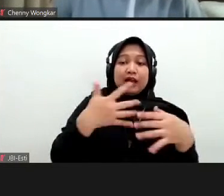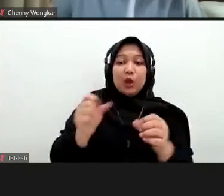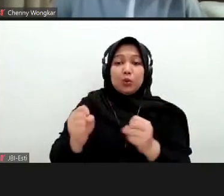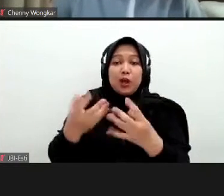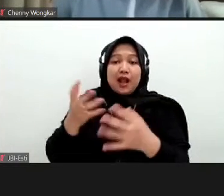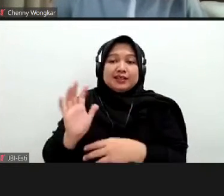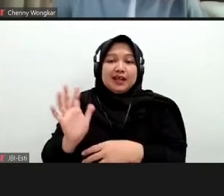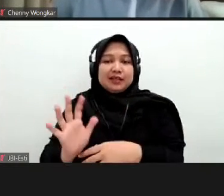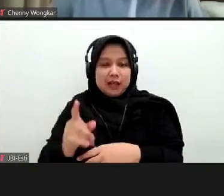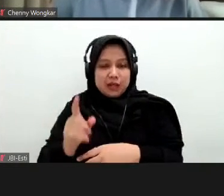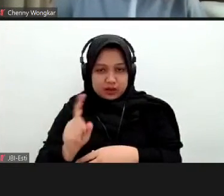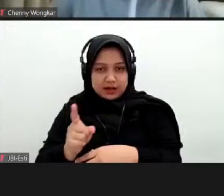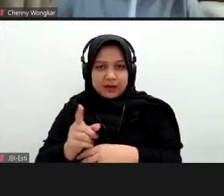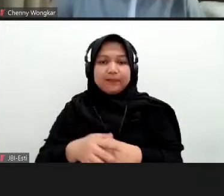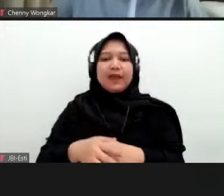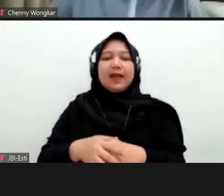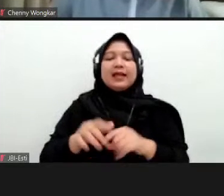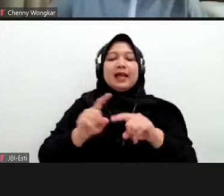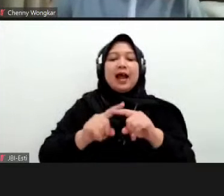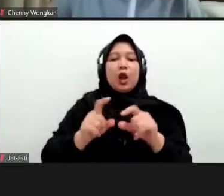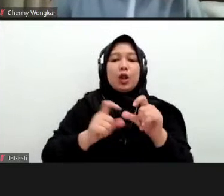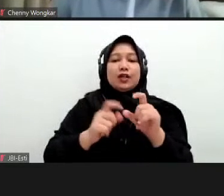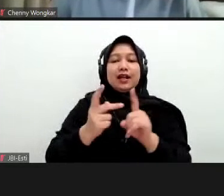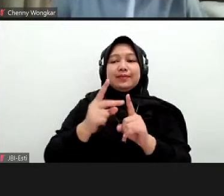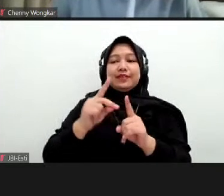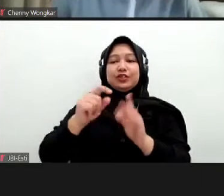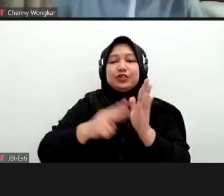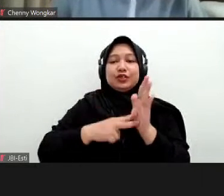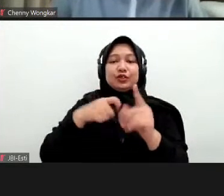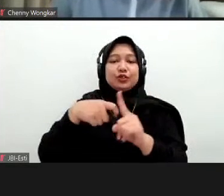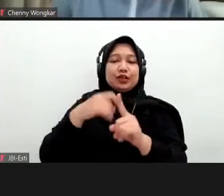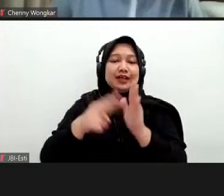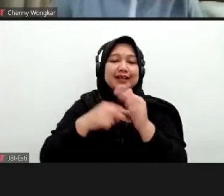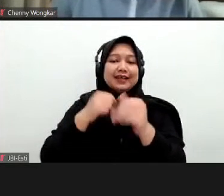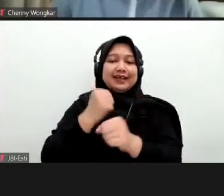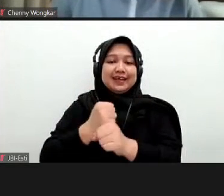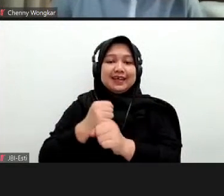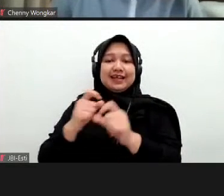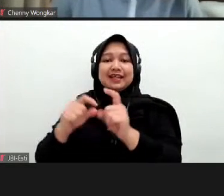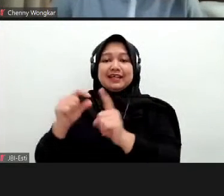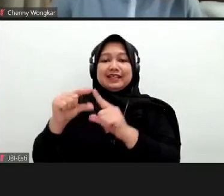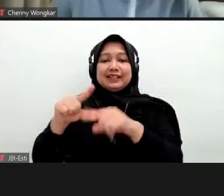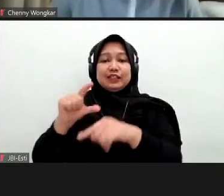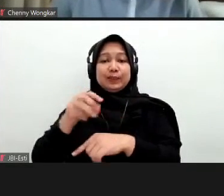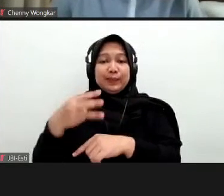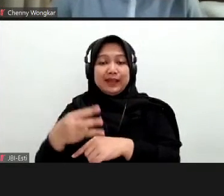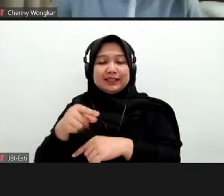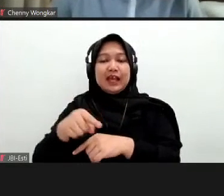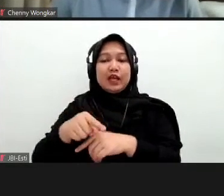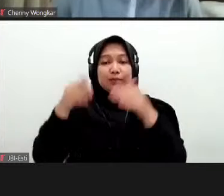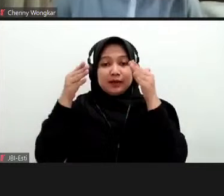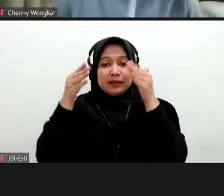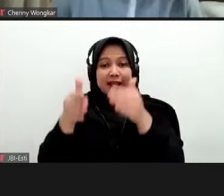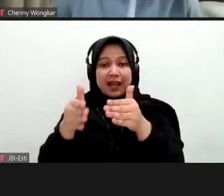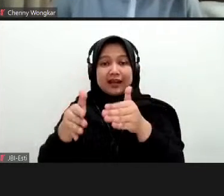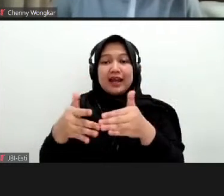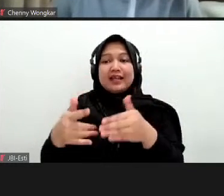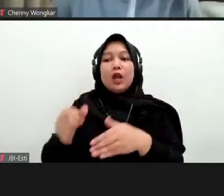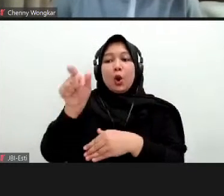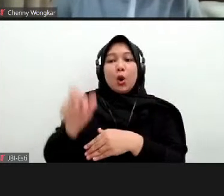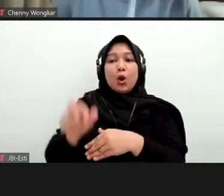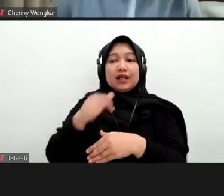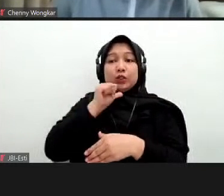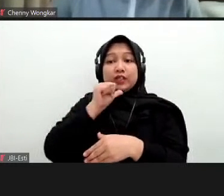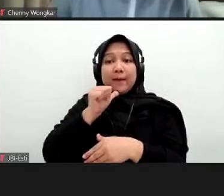sometimes unintentionally. But in the context of shrinking civic space, what we need to do is that not